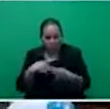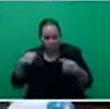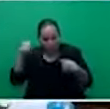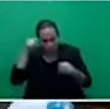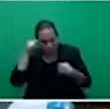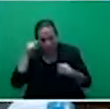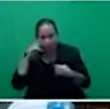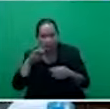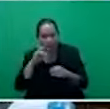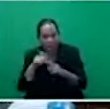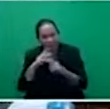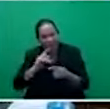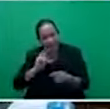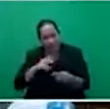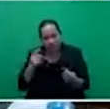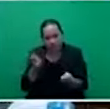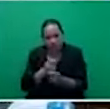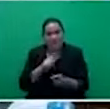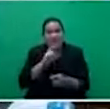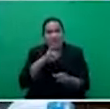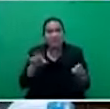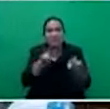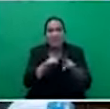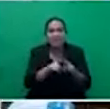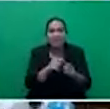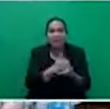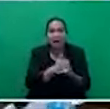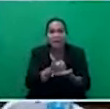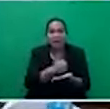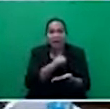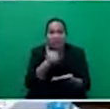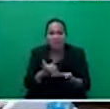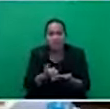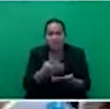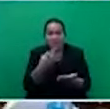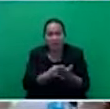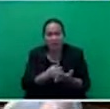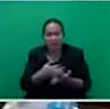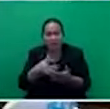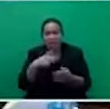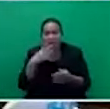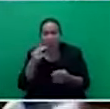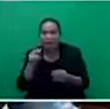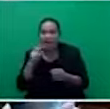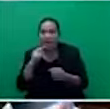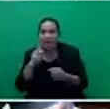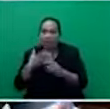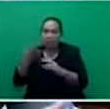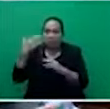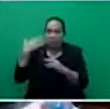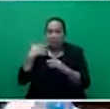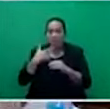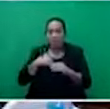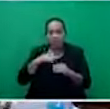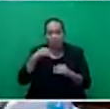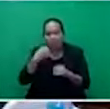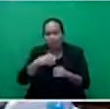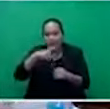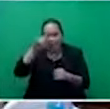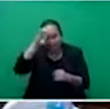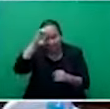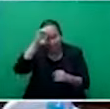figures based from 1920 budget, which had projected to have X number of tourists because nobody expected the borders to close, and